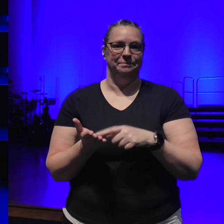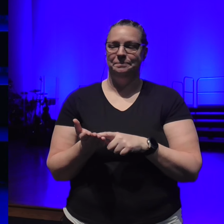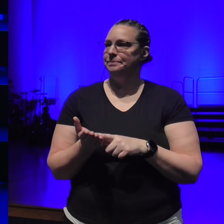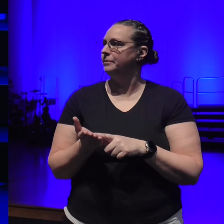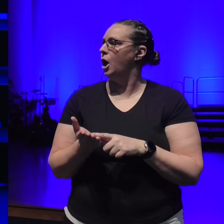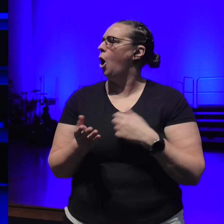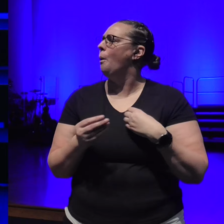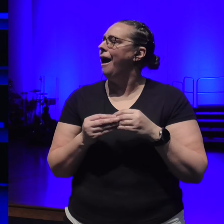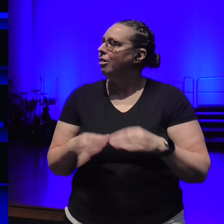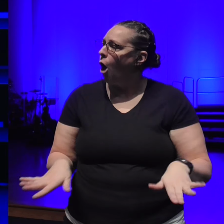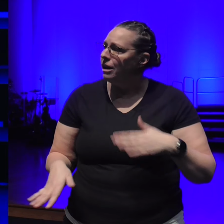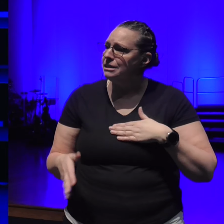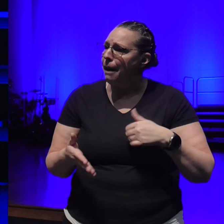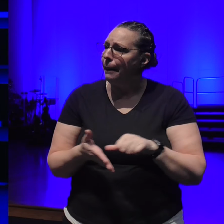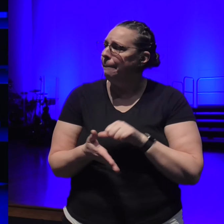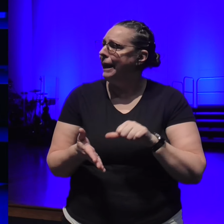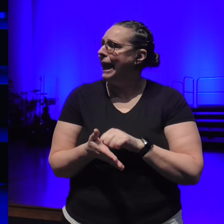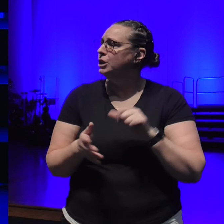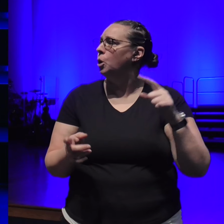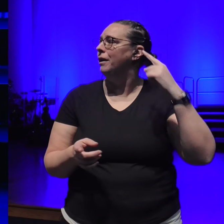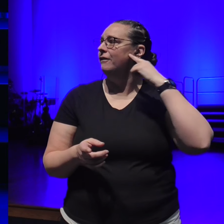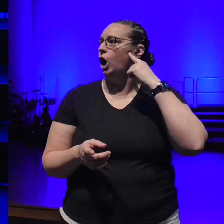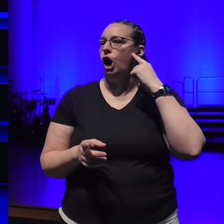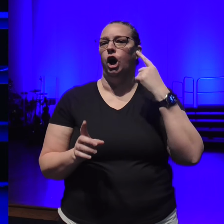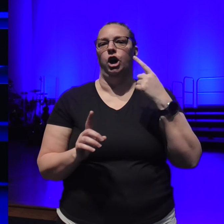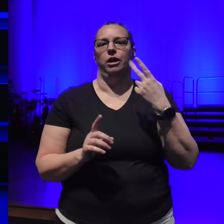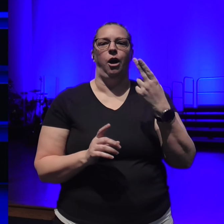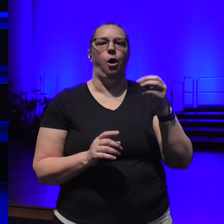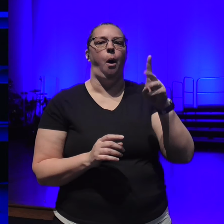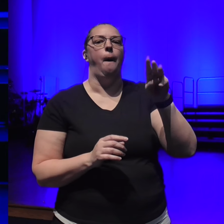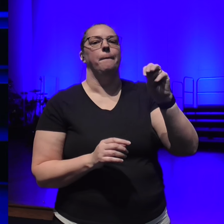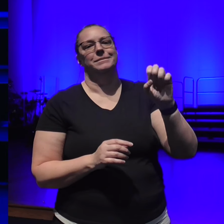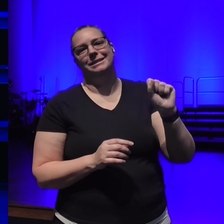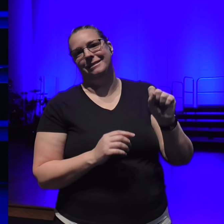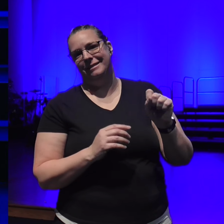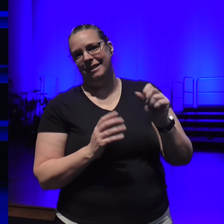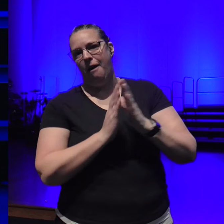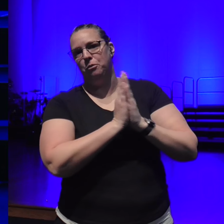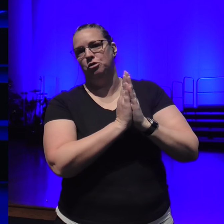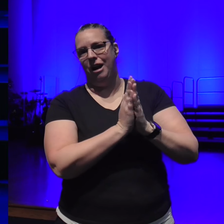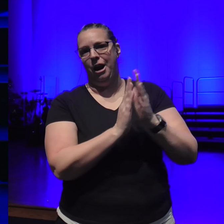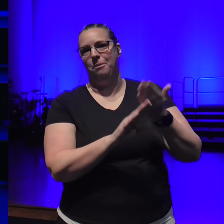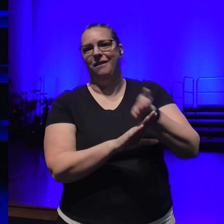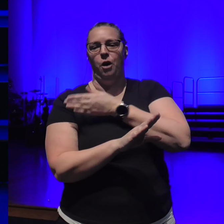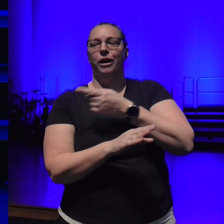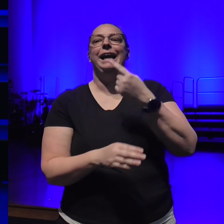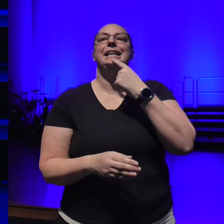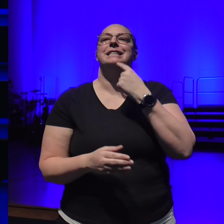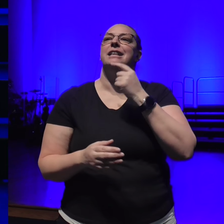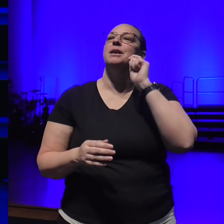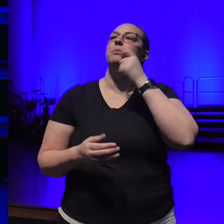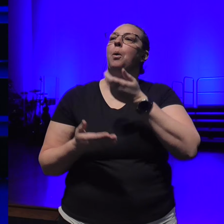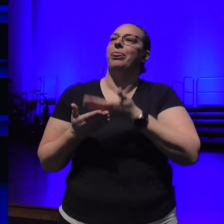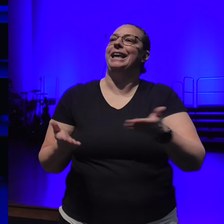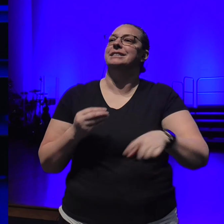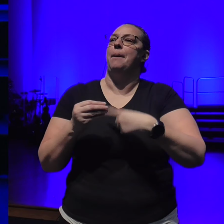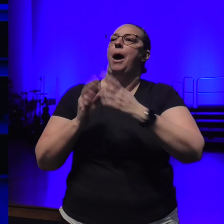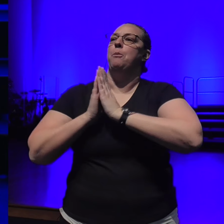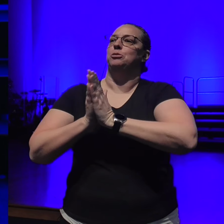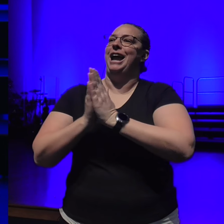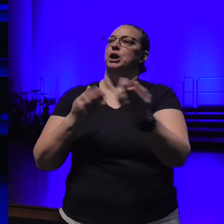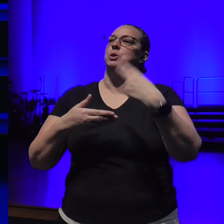oh, I lost the spot. We've heard quotes from Ernest Holmes about prayer before, right? He said some cool stuff about prayer. Join us next week. We'll